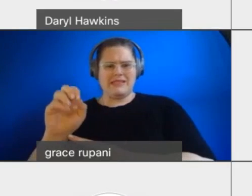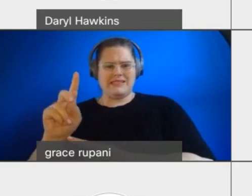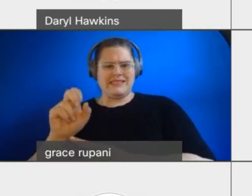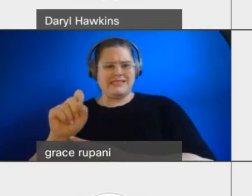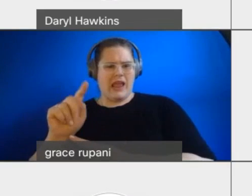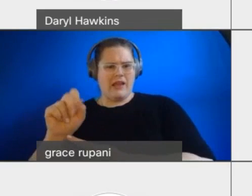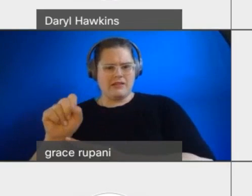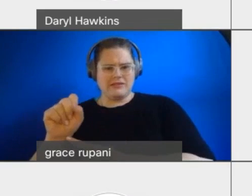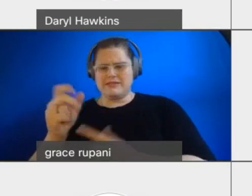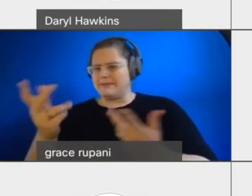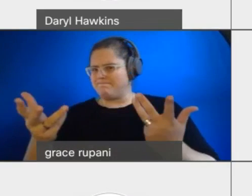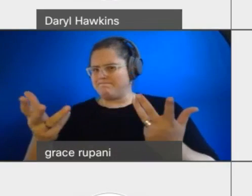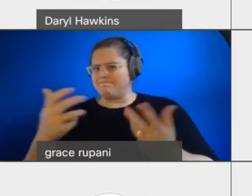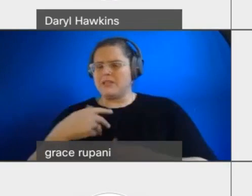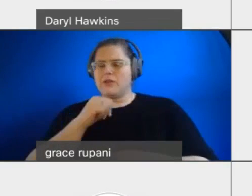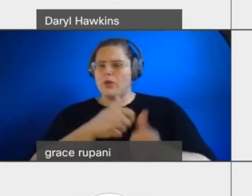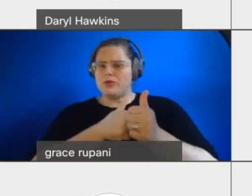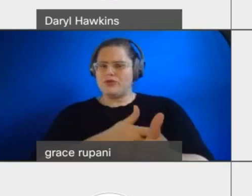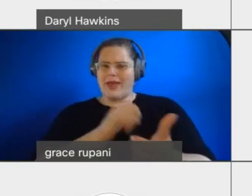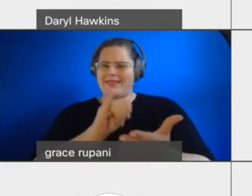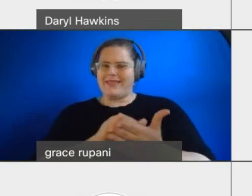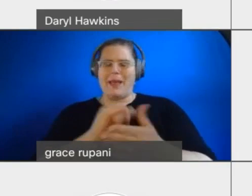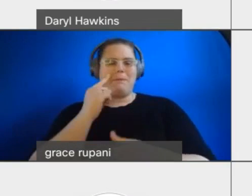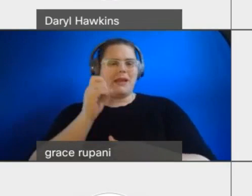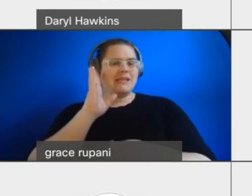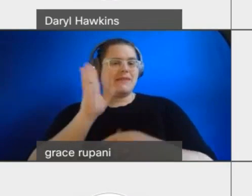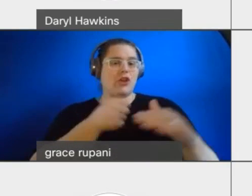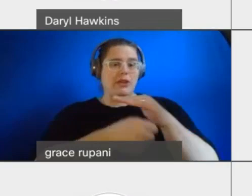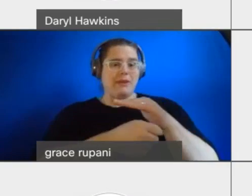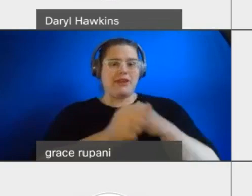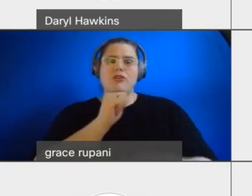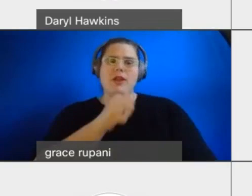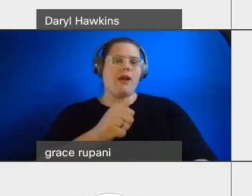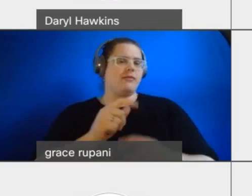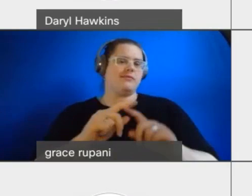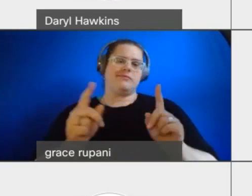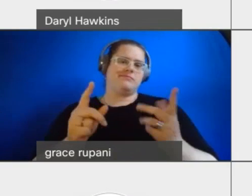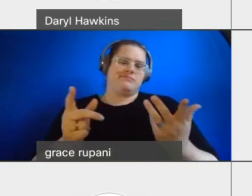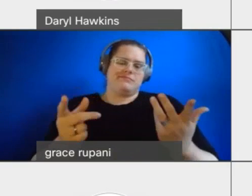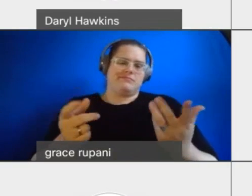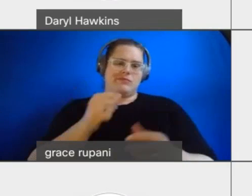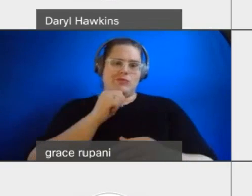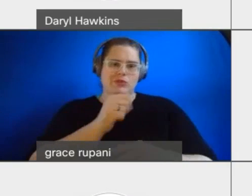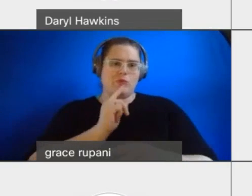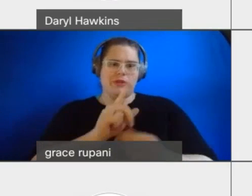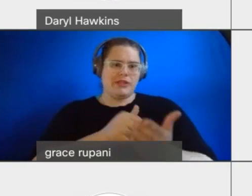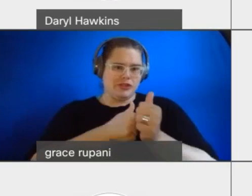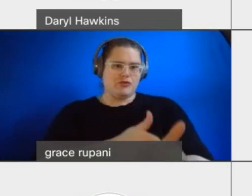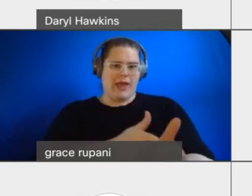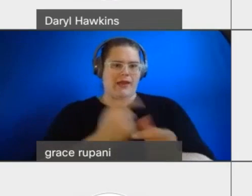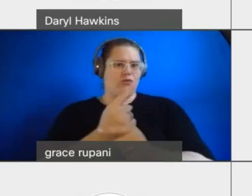not really a risk factor. And so that's not something that we track regularly.